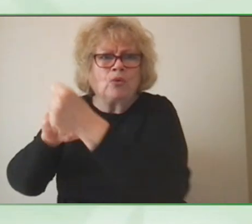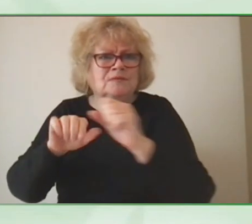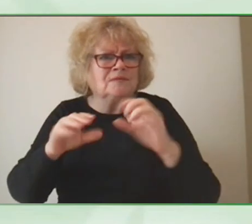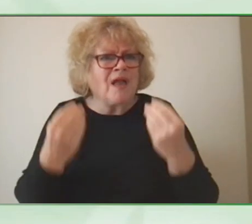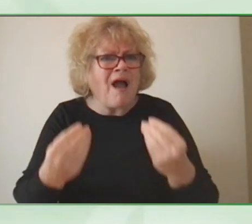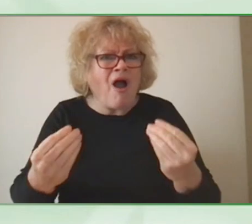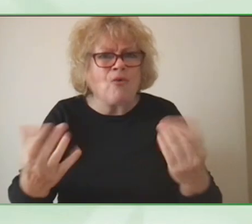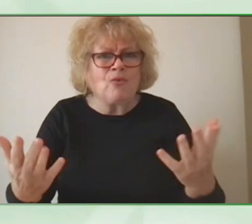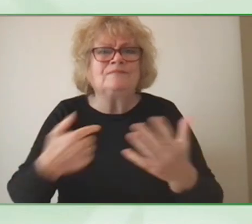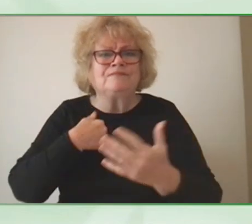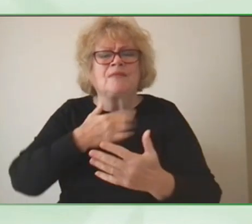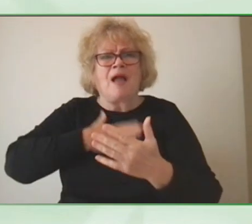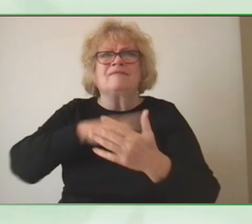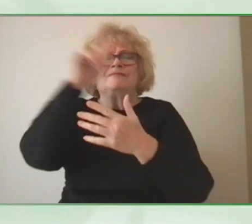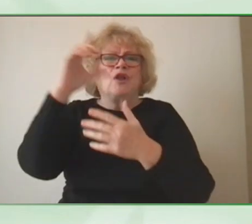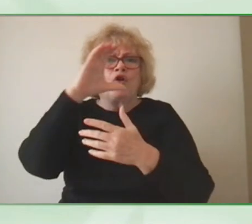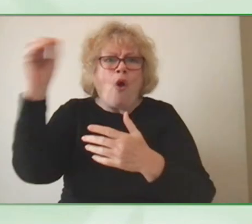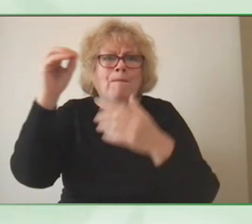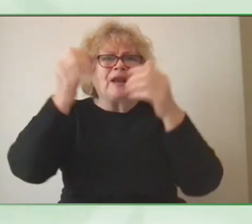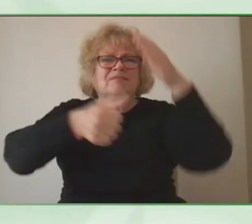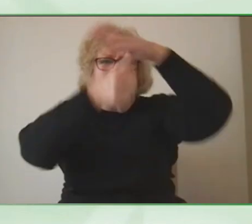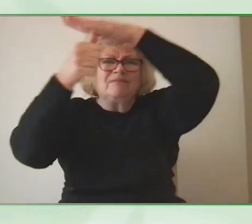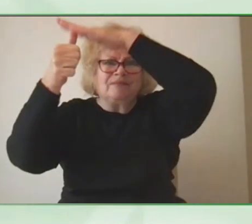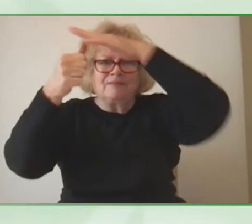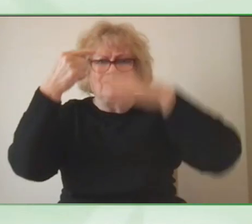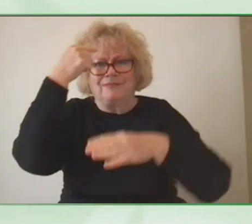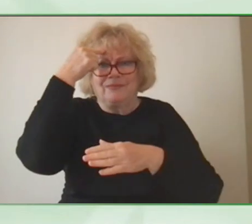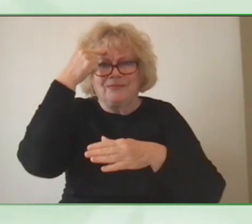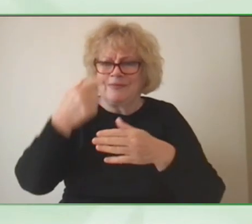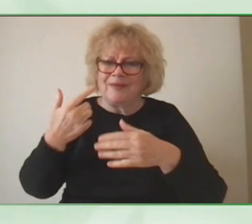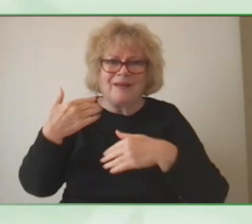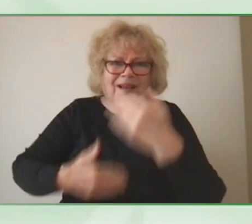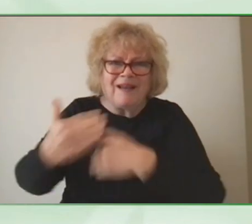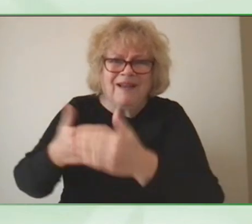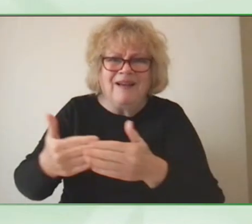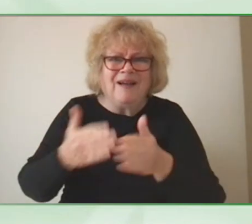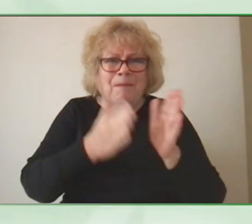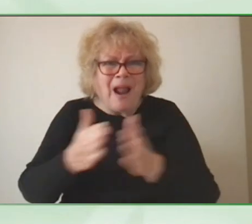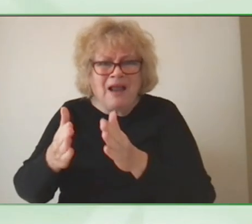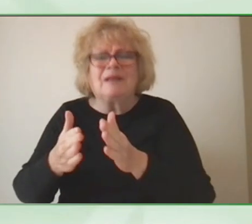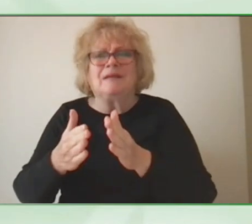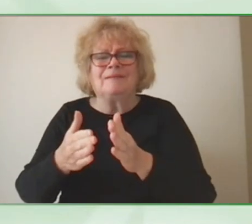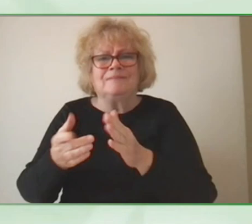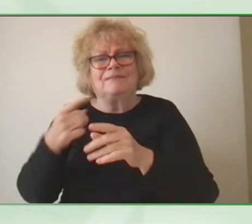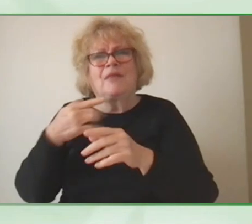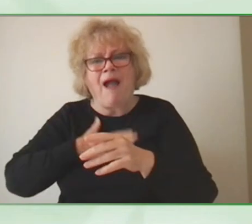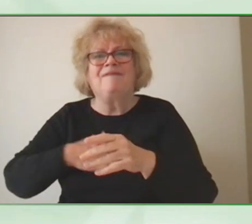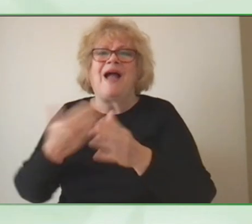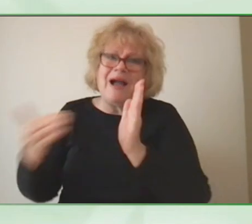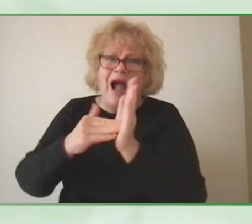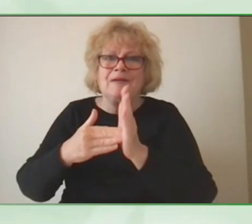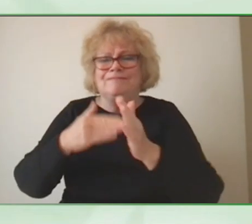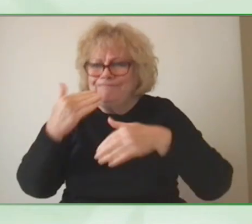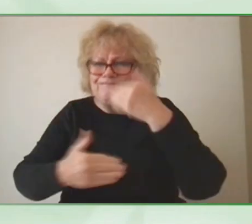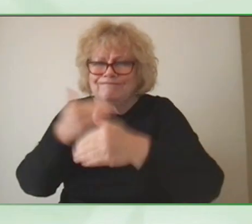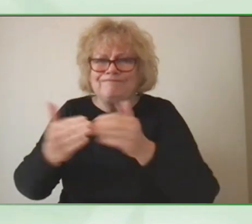a fundamental part of their operations must be able to count on those employees to show